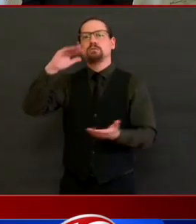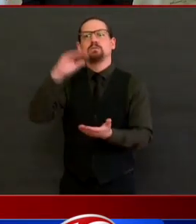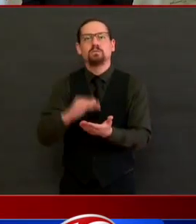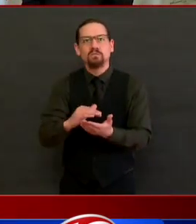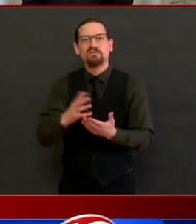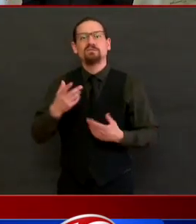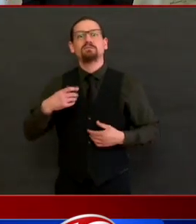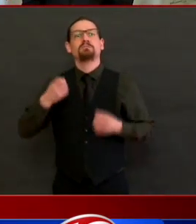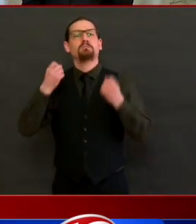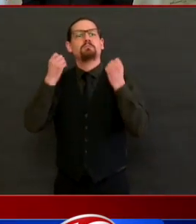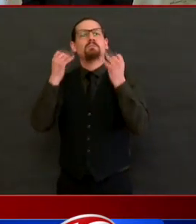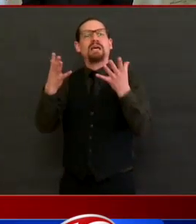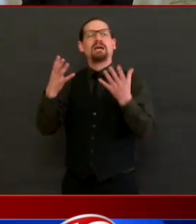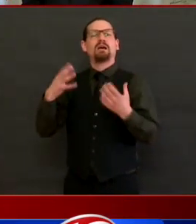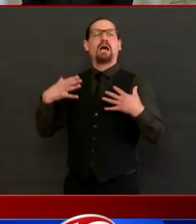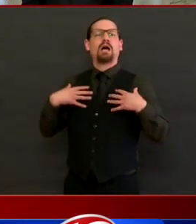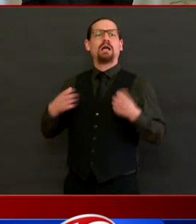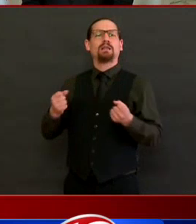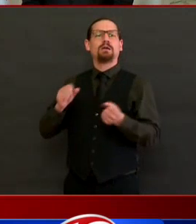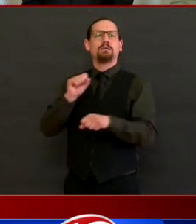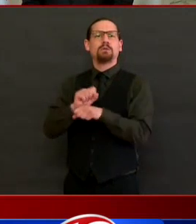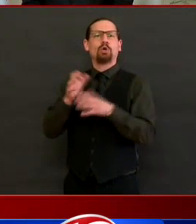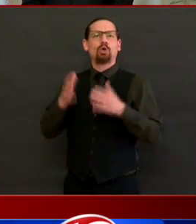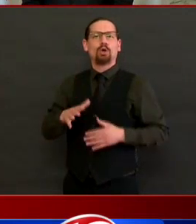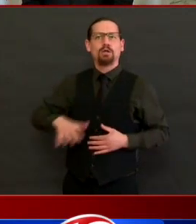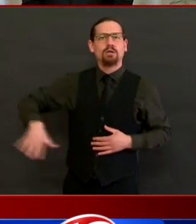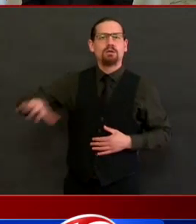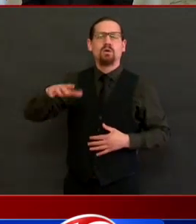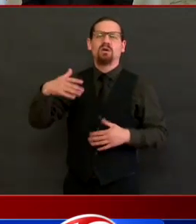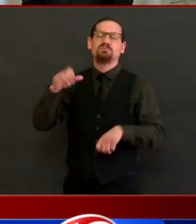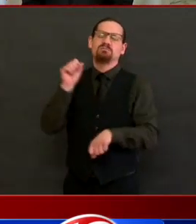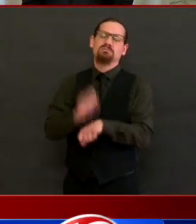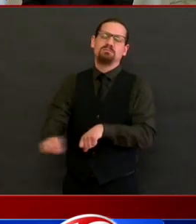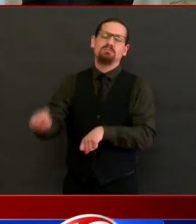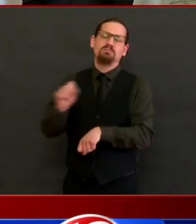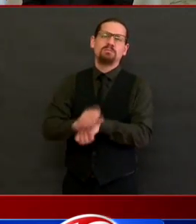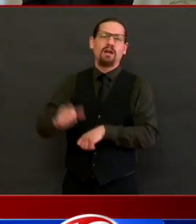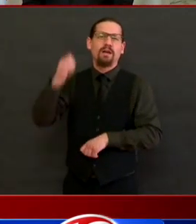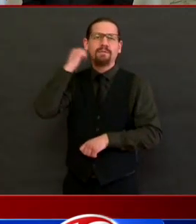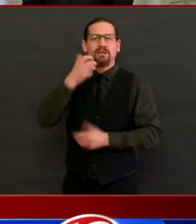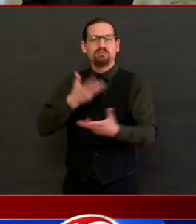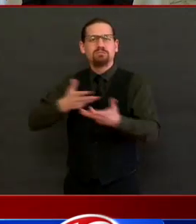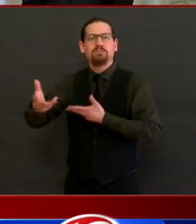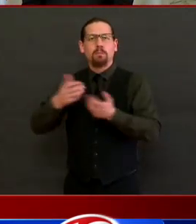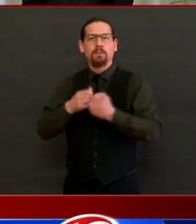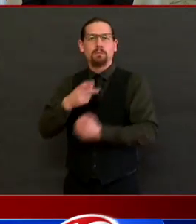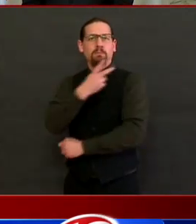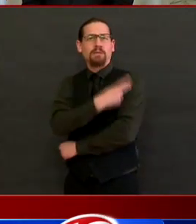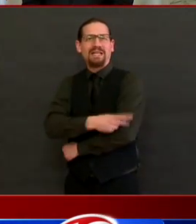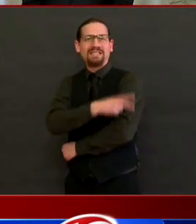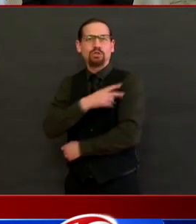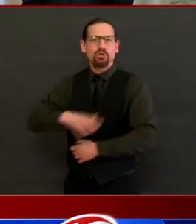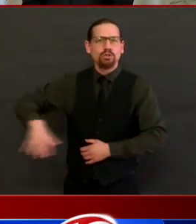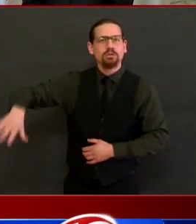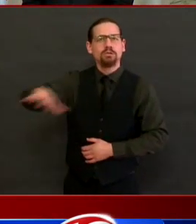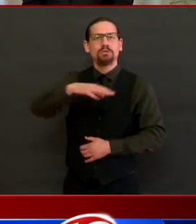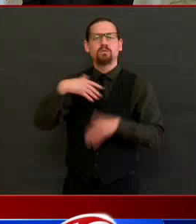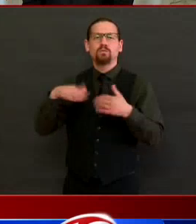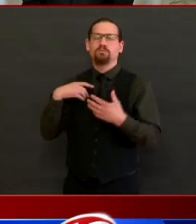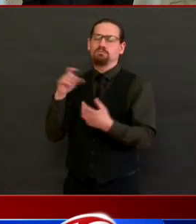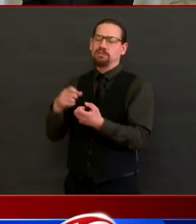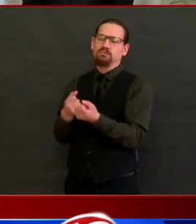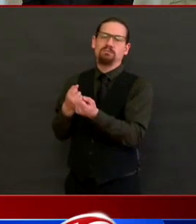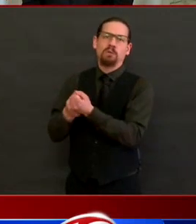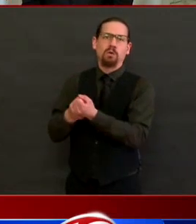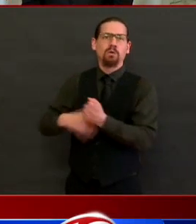fight every day, and the least we can do is make sure that you have a safe place to go home at night and keep